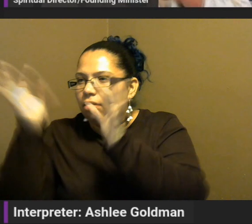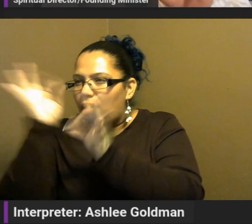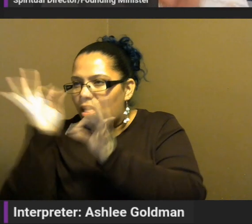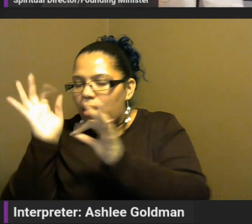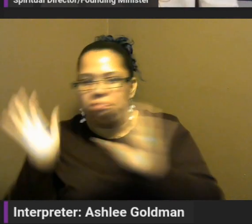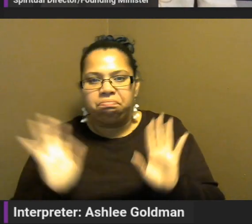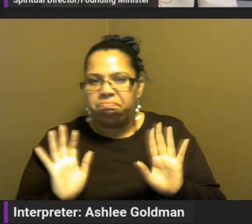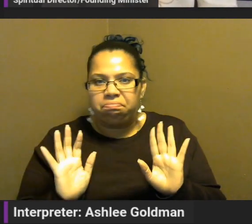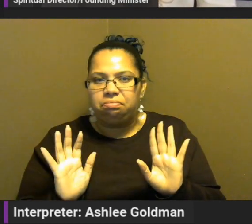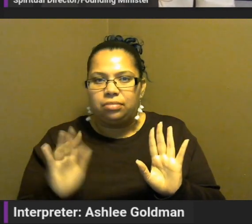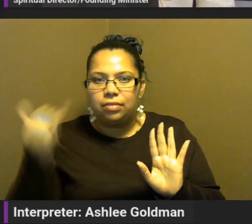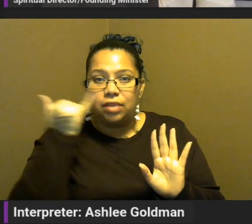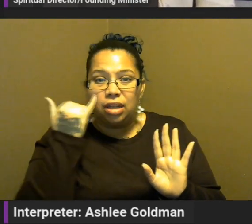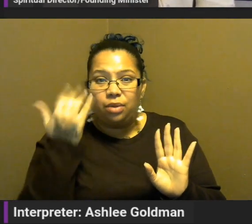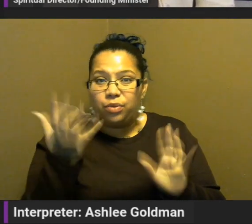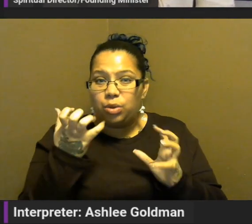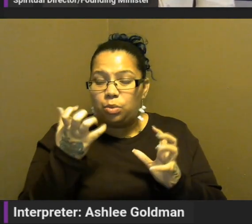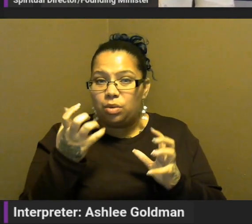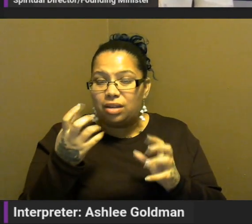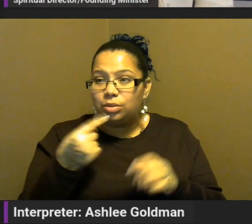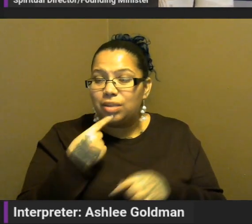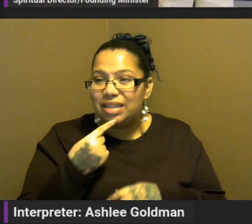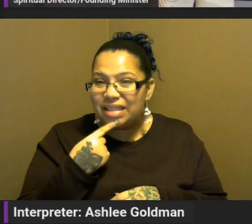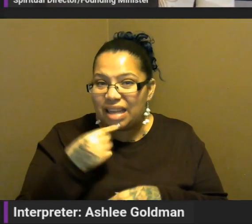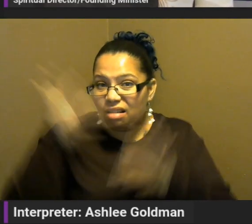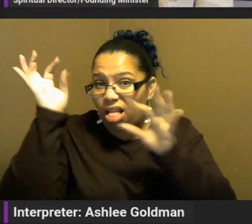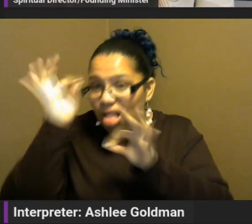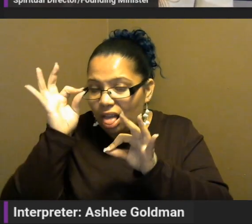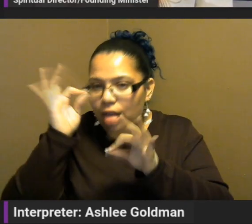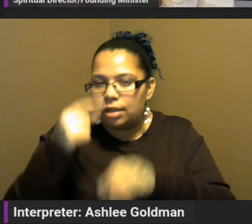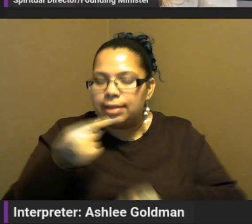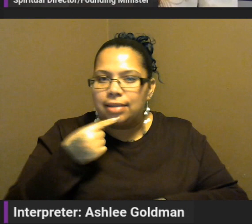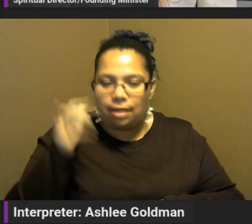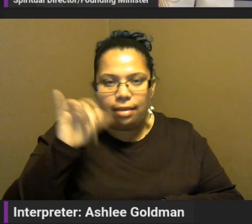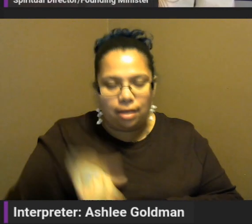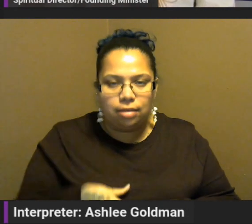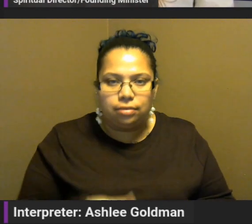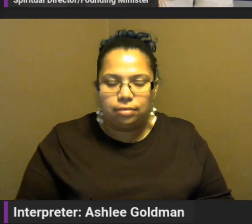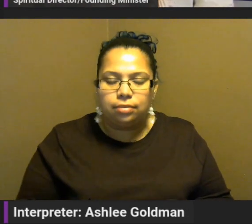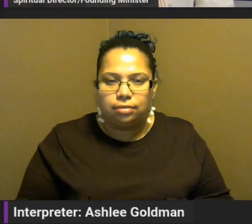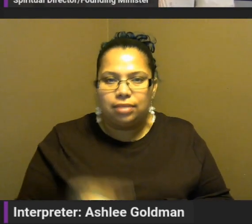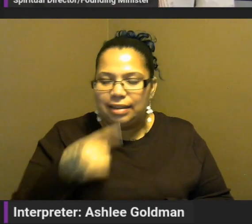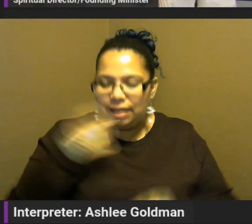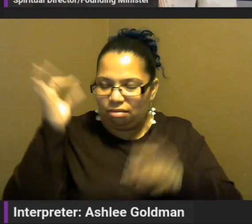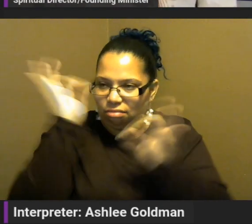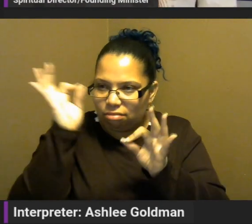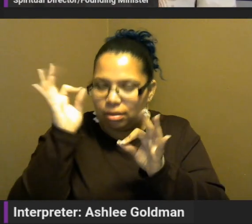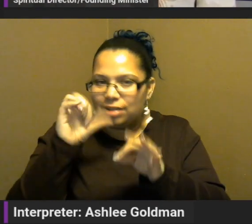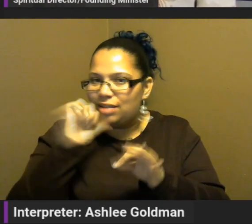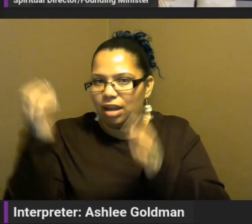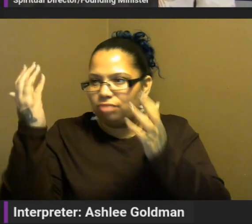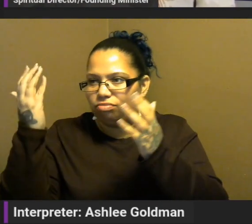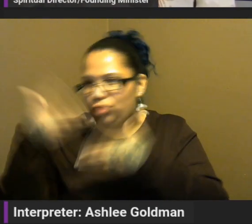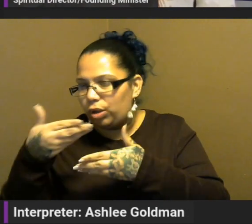to ignorance, say ignorance. Because it's easy for all of this stuff, which we are